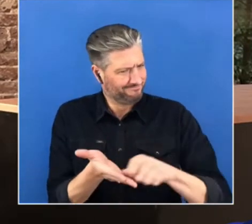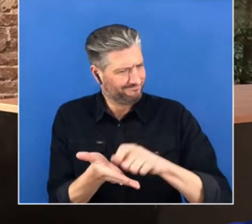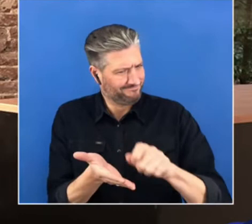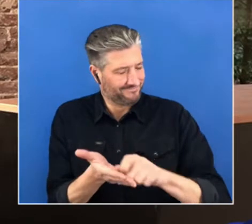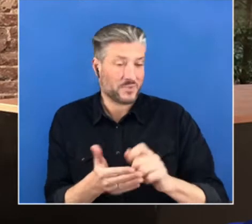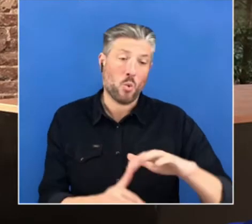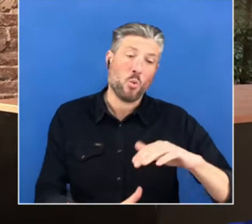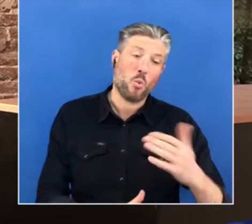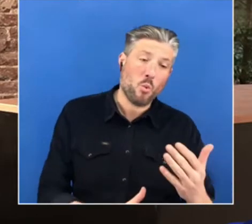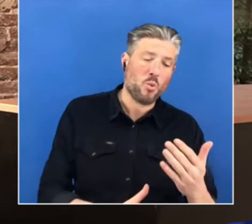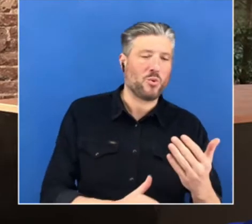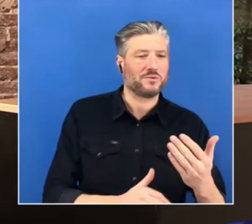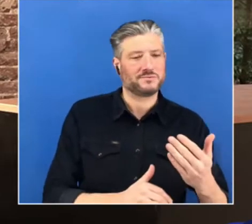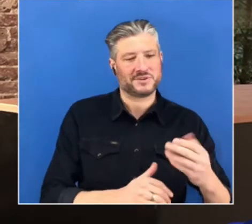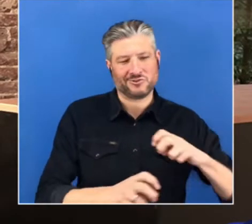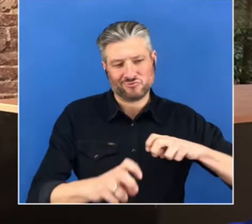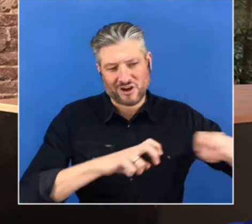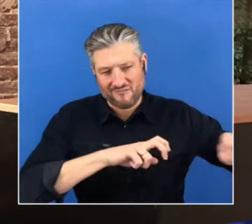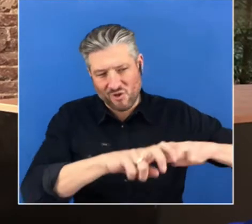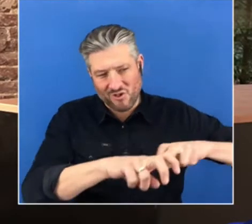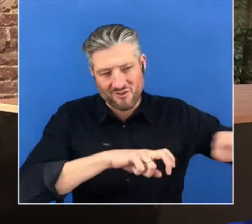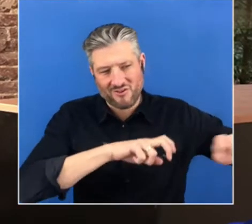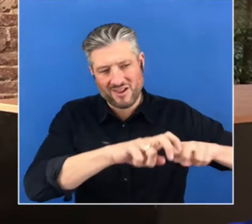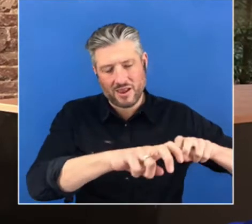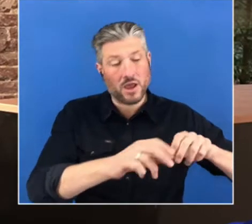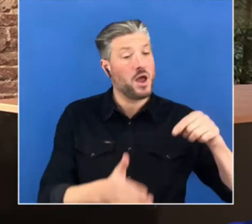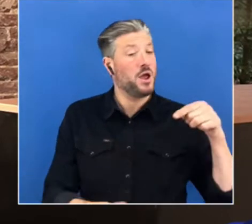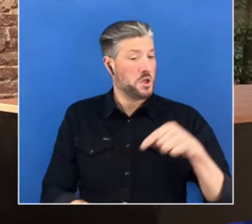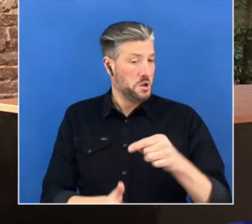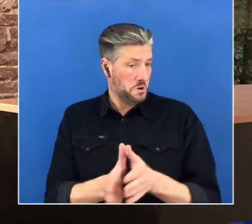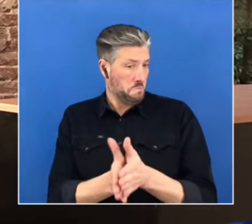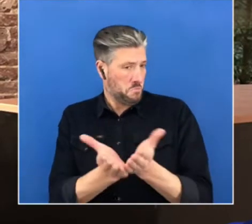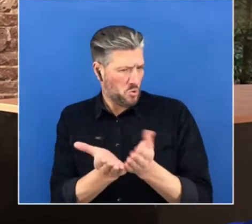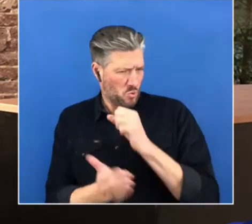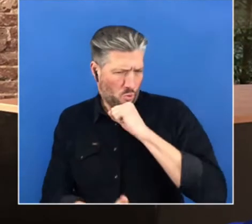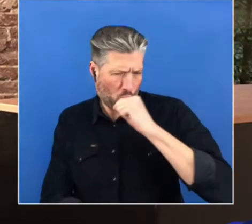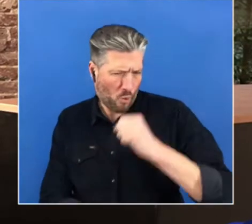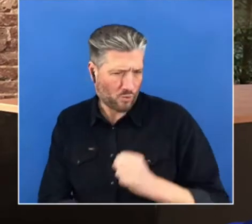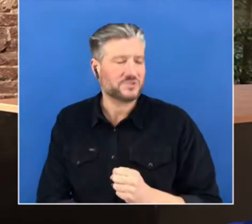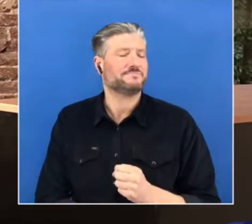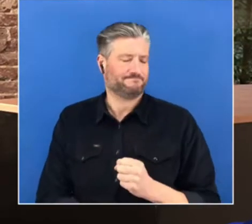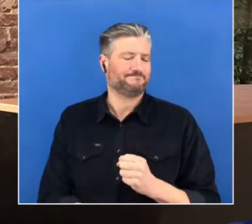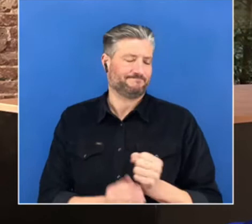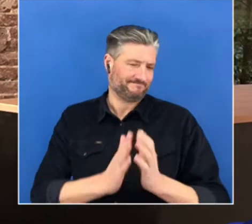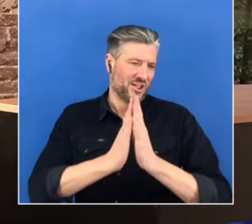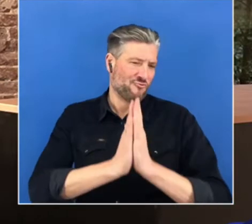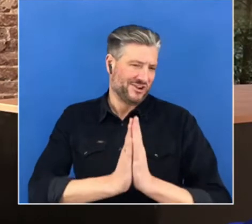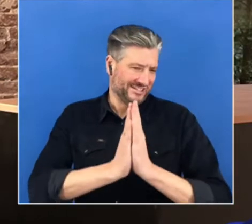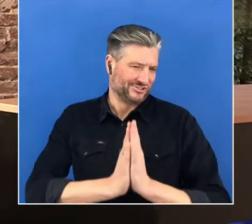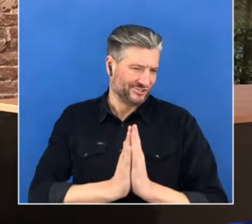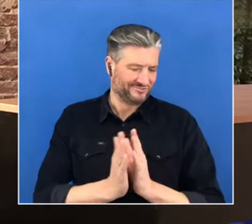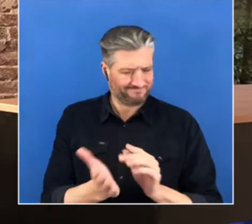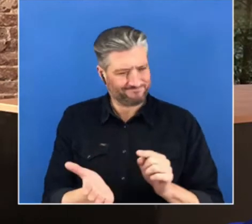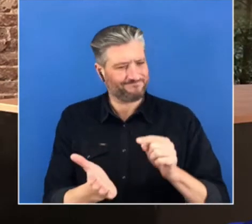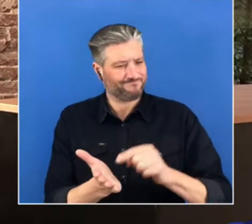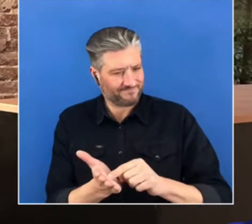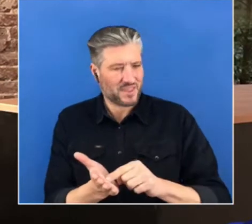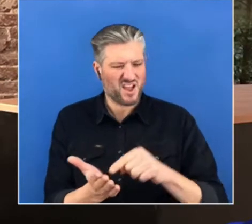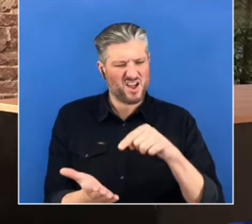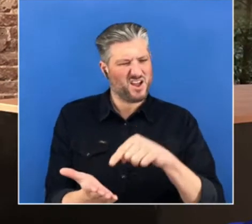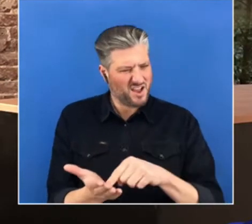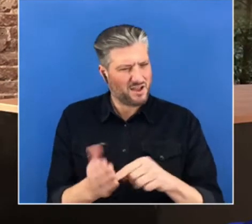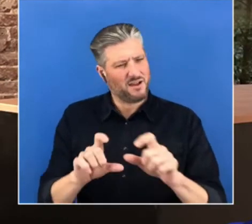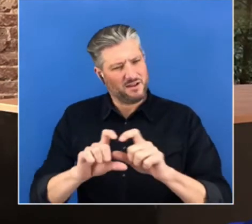a book telling more about like Christianism and Catholic tales.